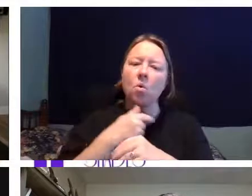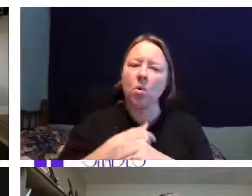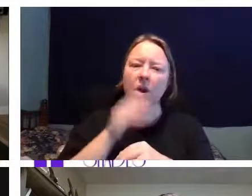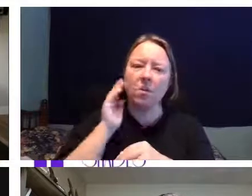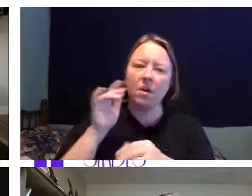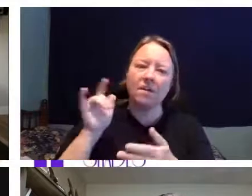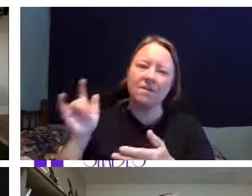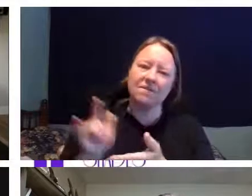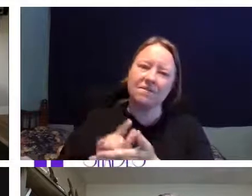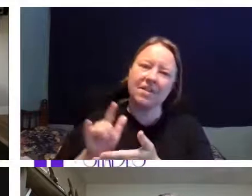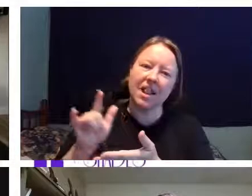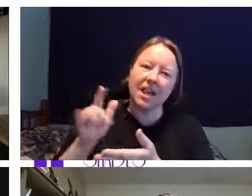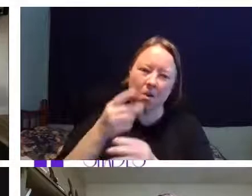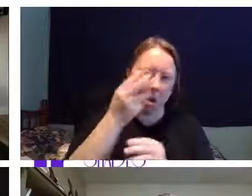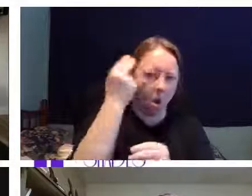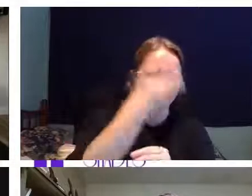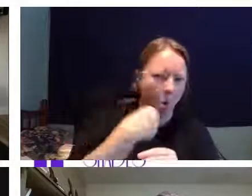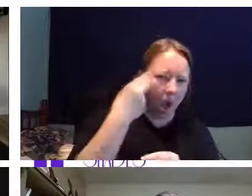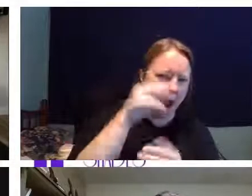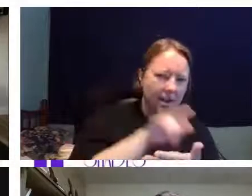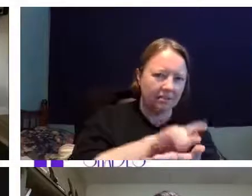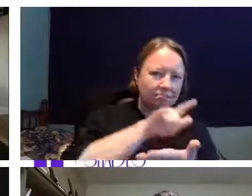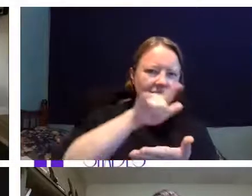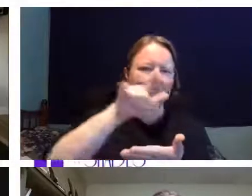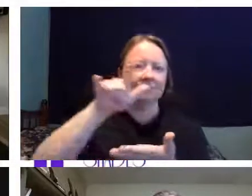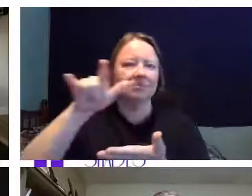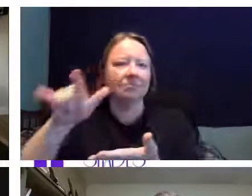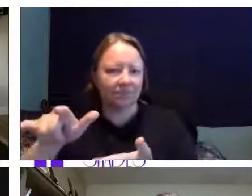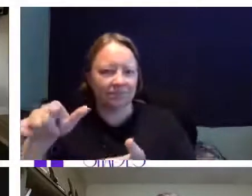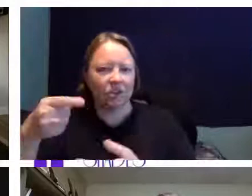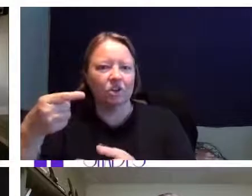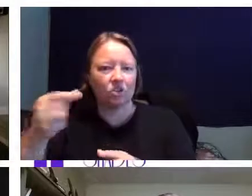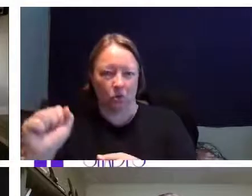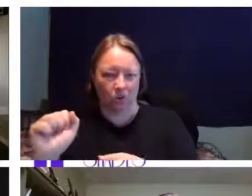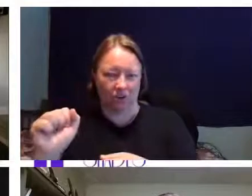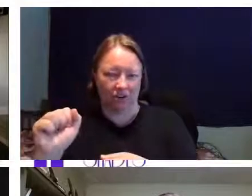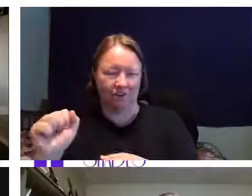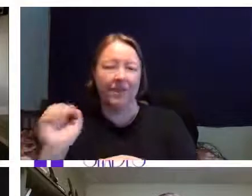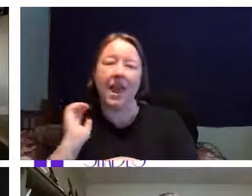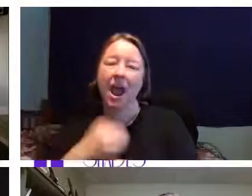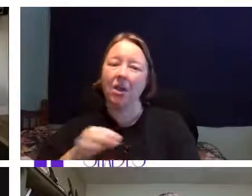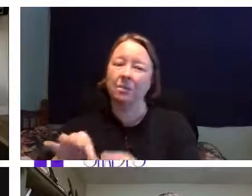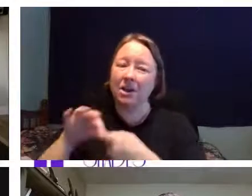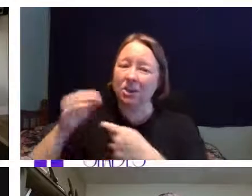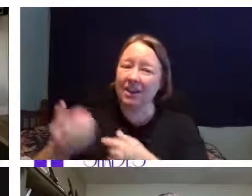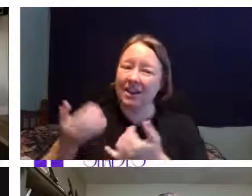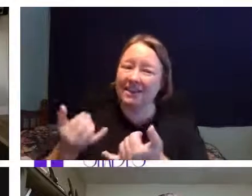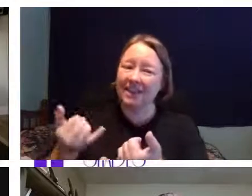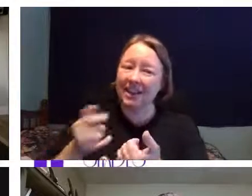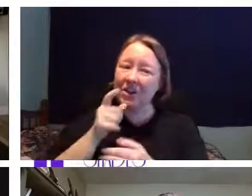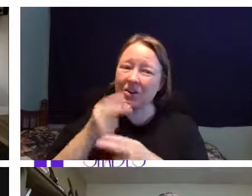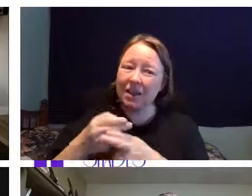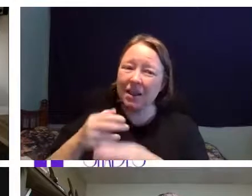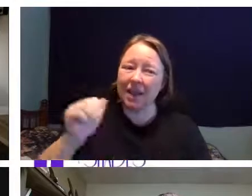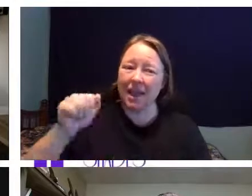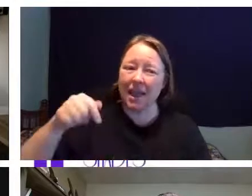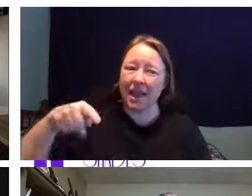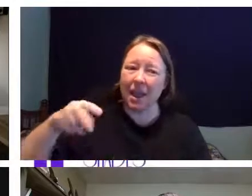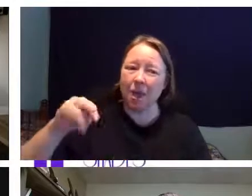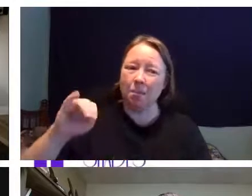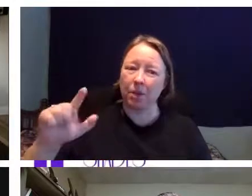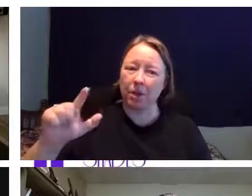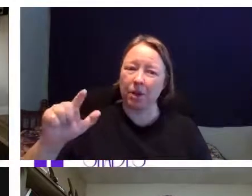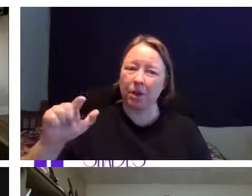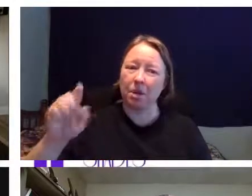the way back from Hawaii, and we're going to come on over to Georgia. And our guest today is Miss April Brown. And